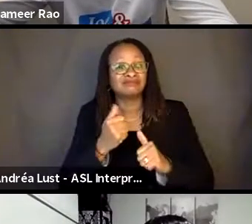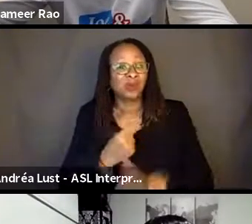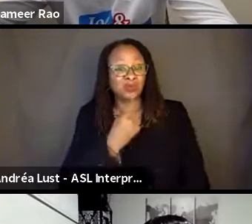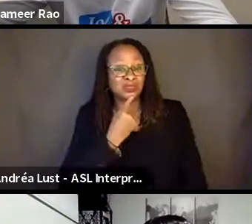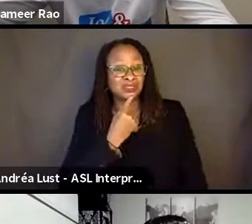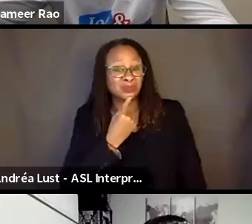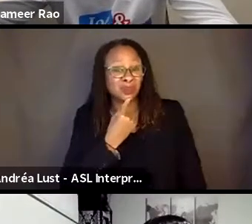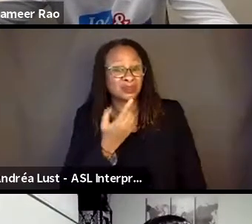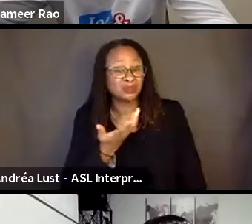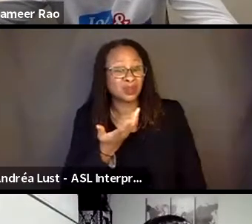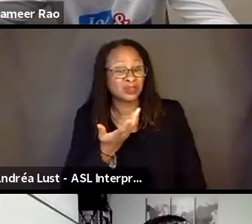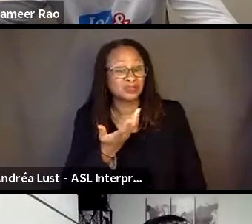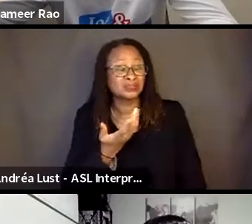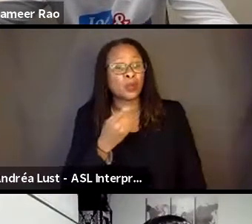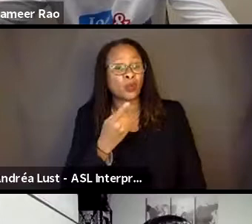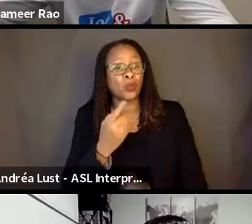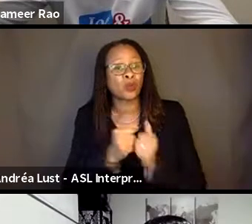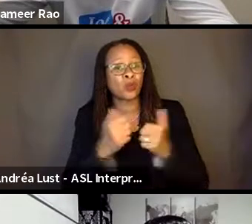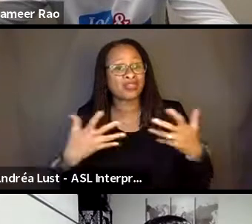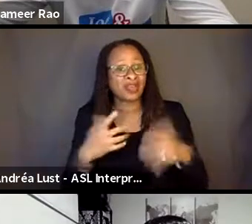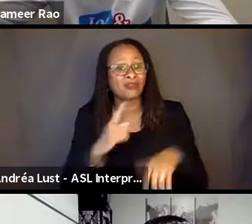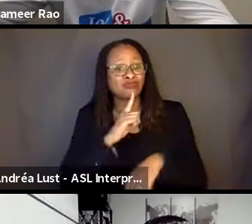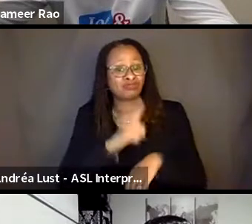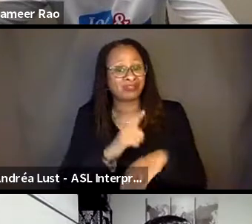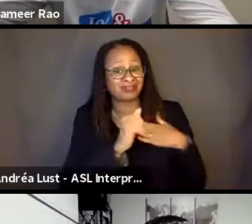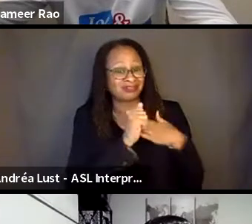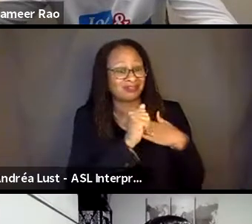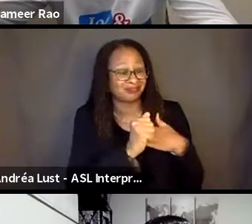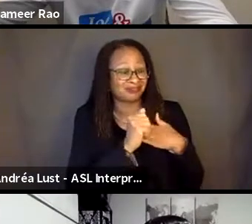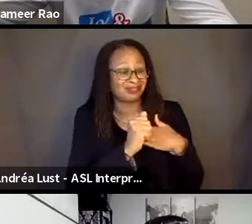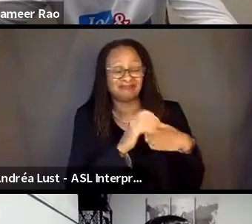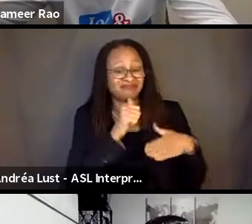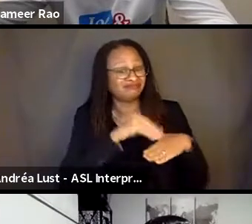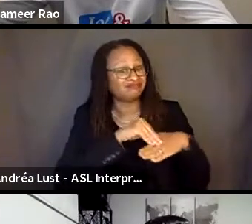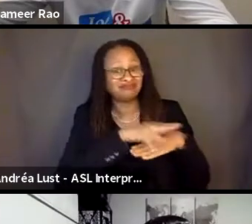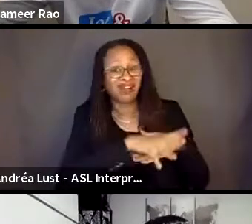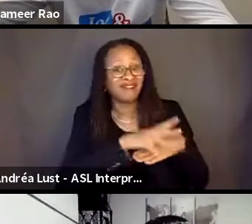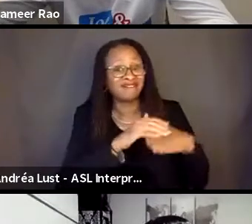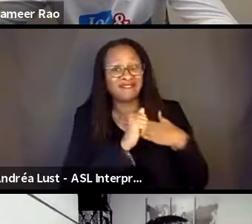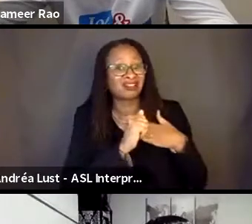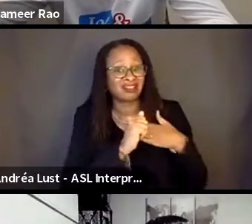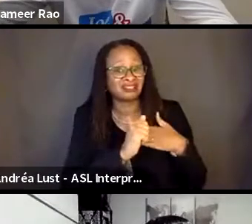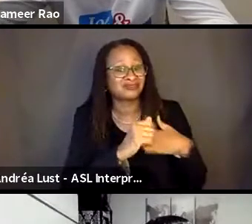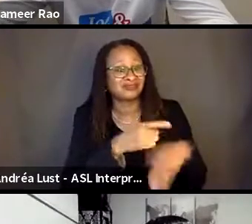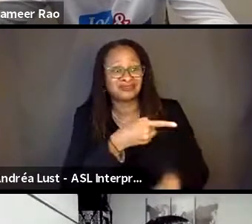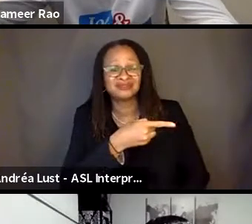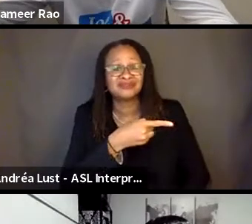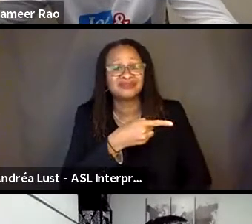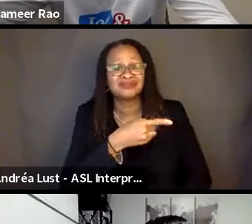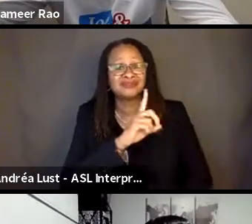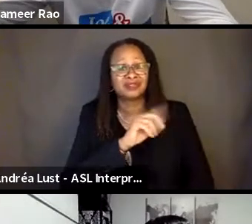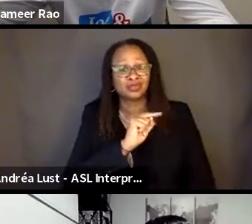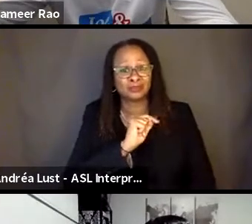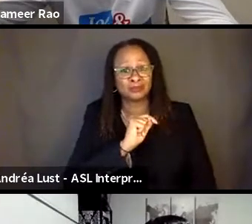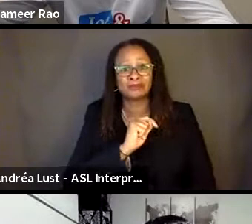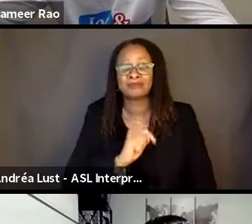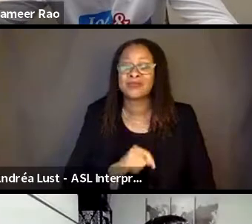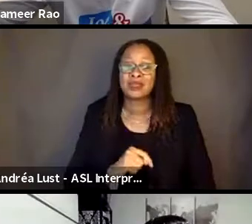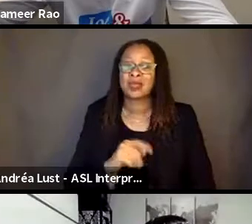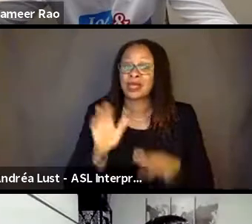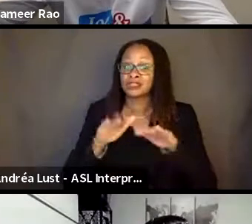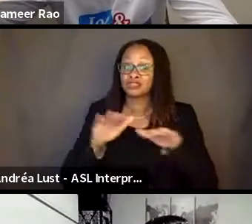disappointingly, one without a real and effective leadership. Now,